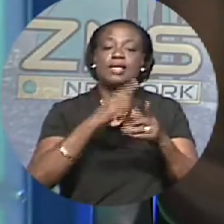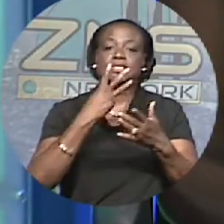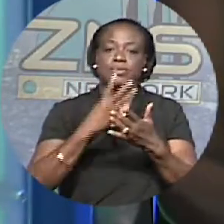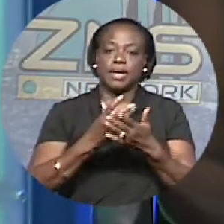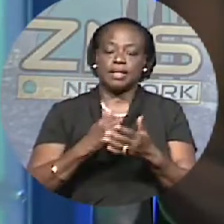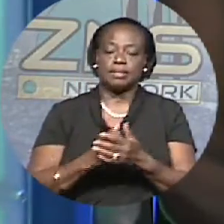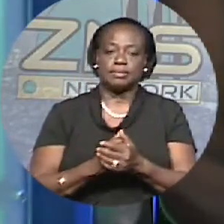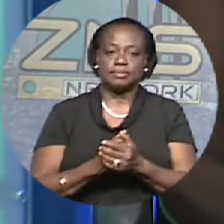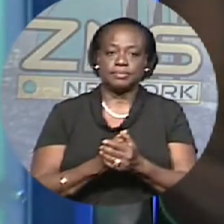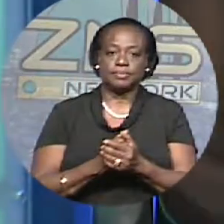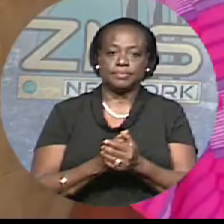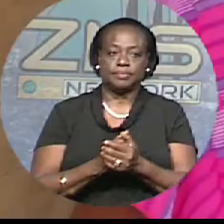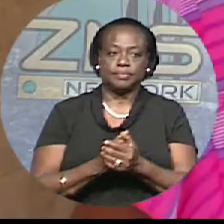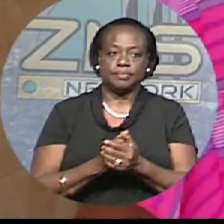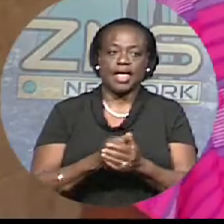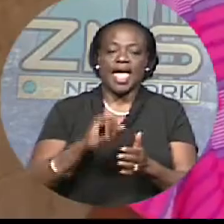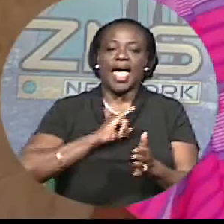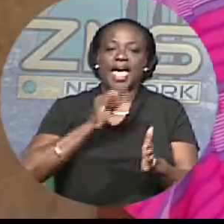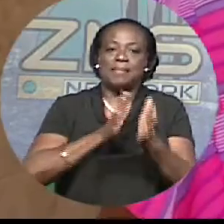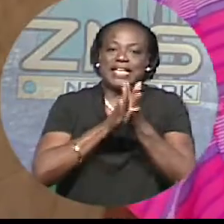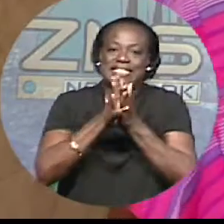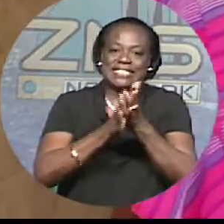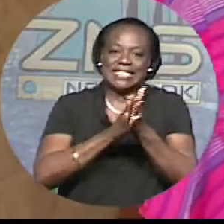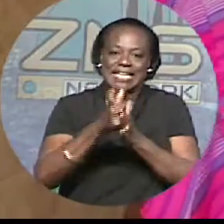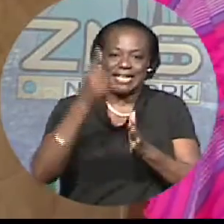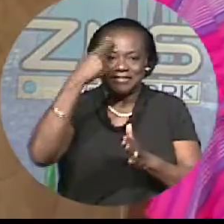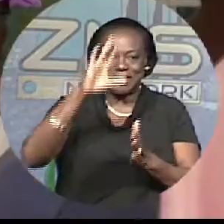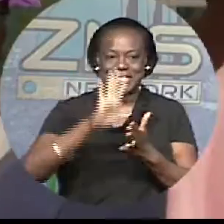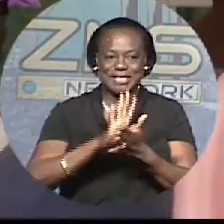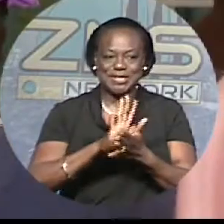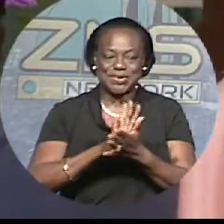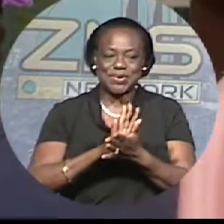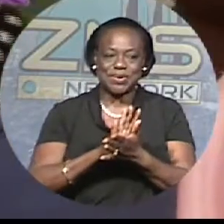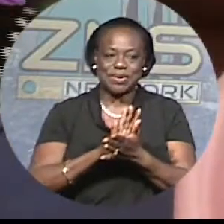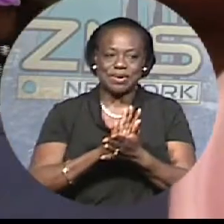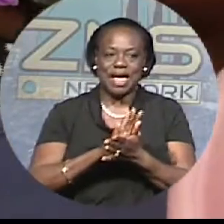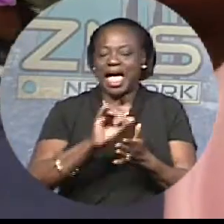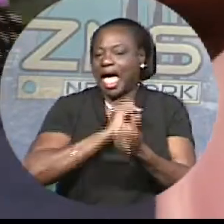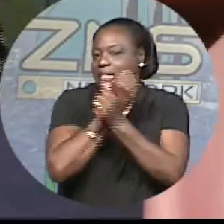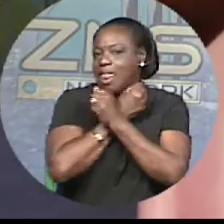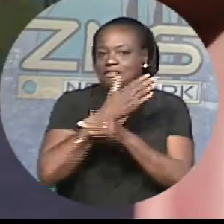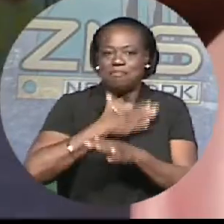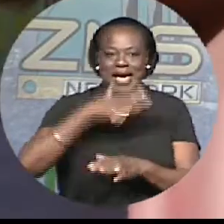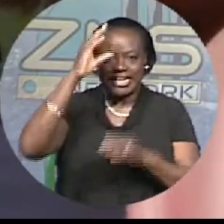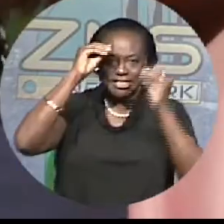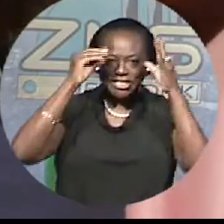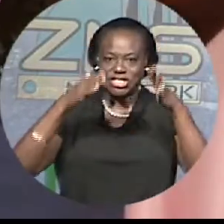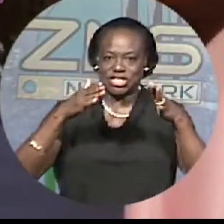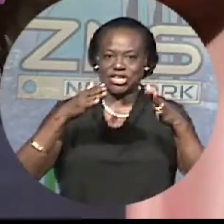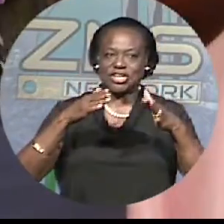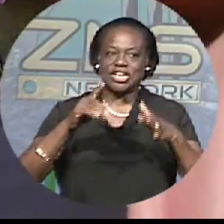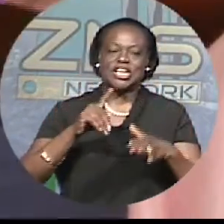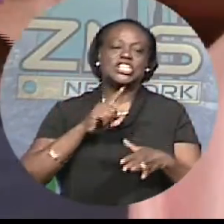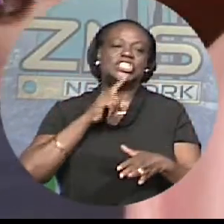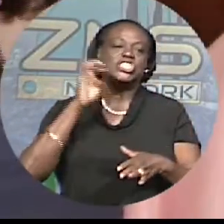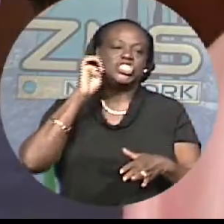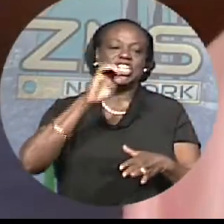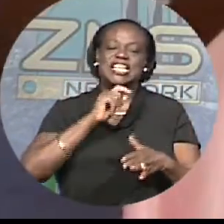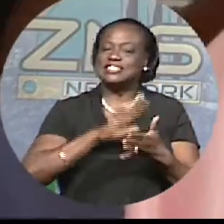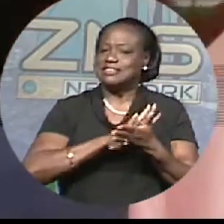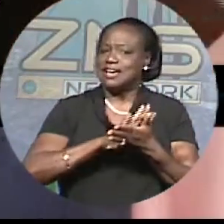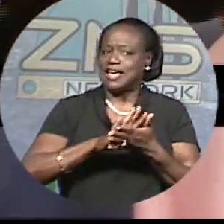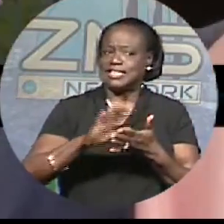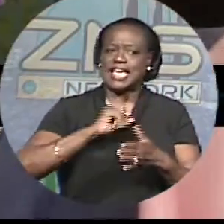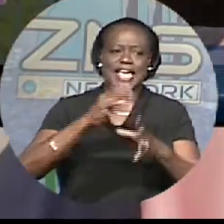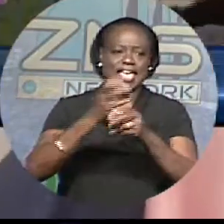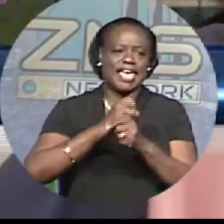journey. I'm excited for school. I really love my teacher. She is like really nice and I can get along